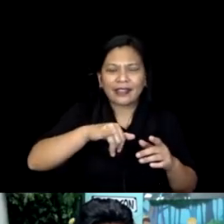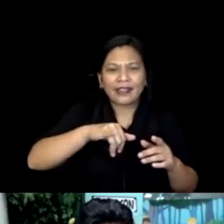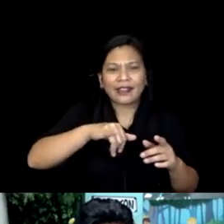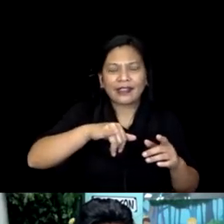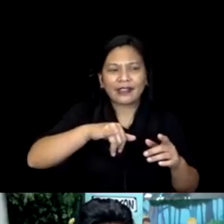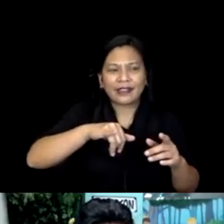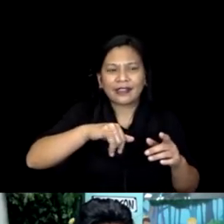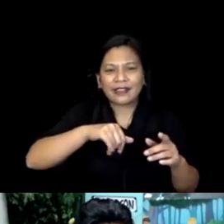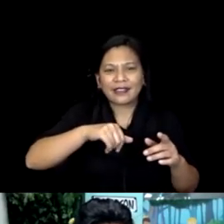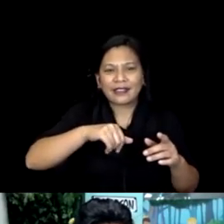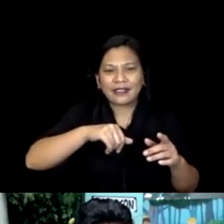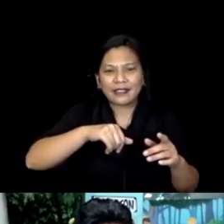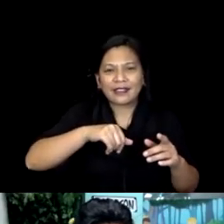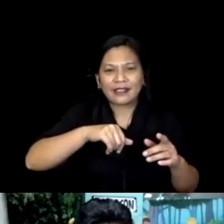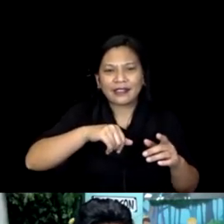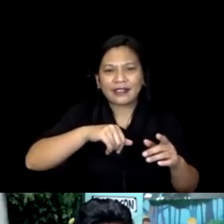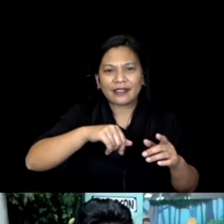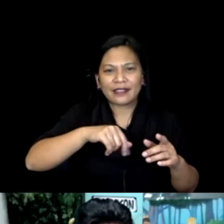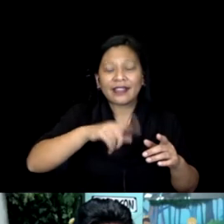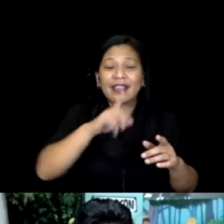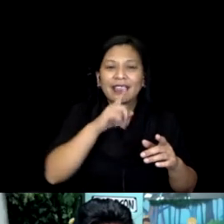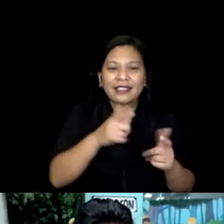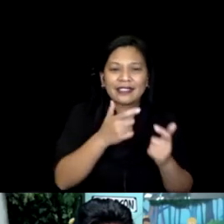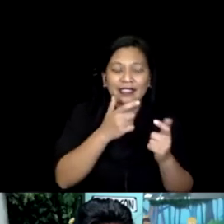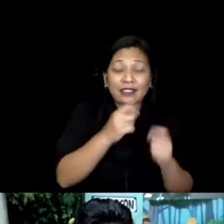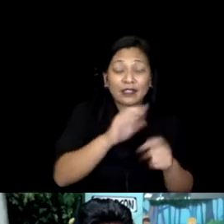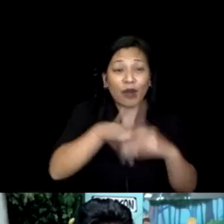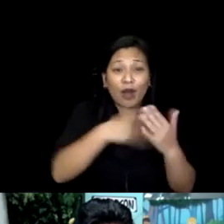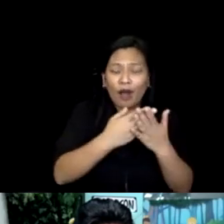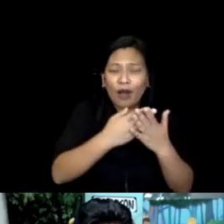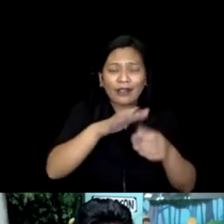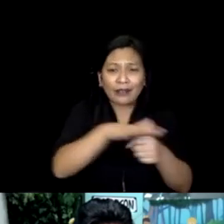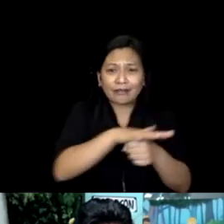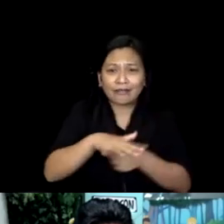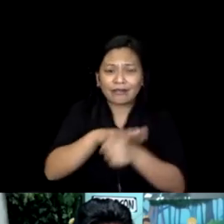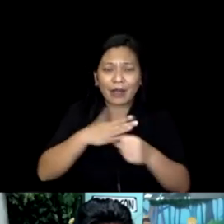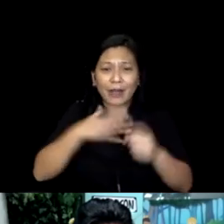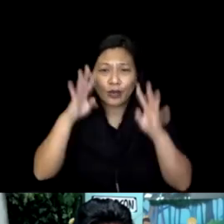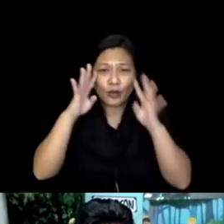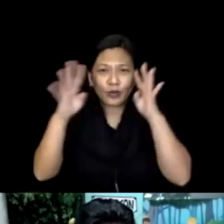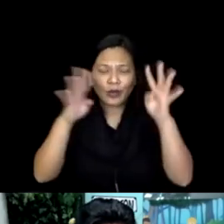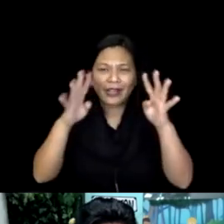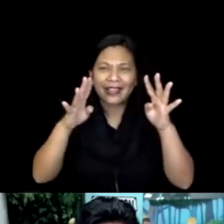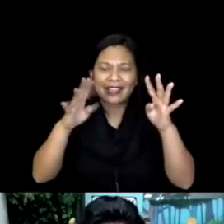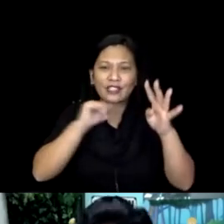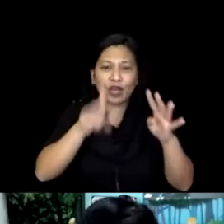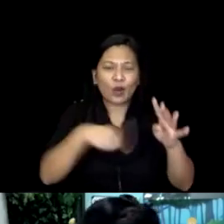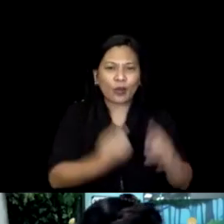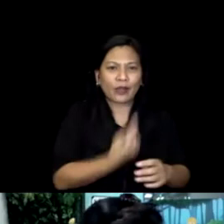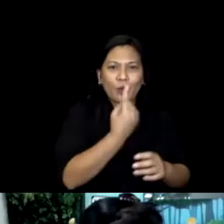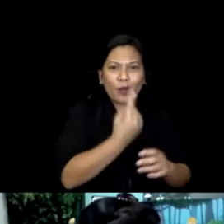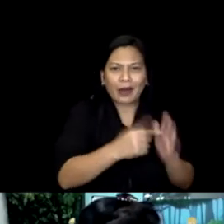right? It's really interesting because all the places that I create are compilations of so